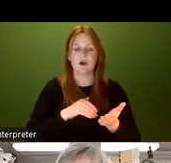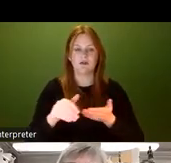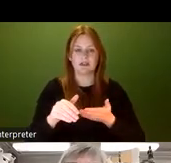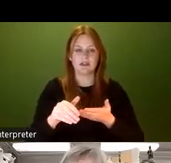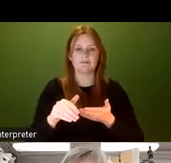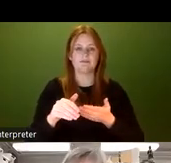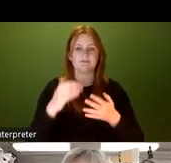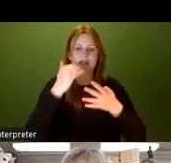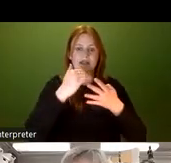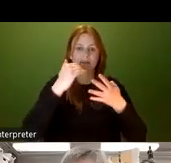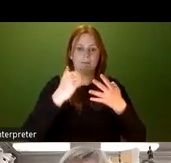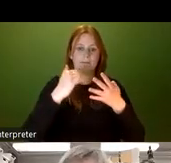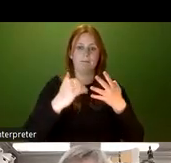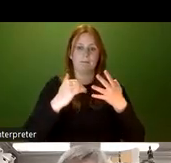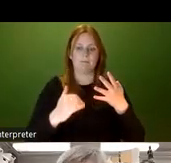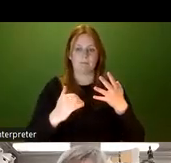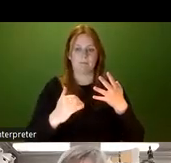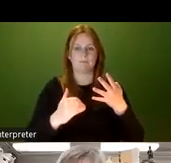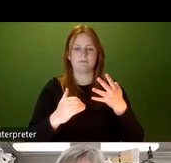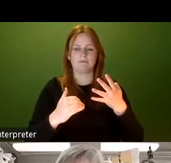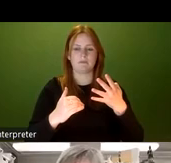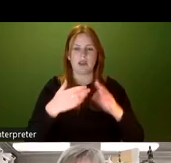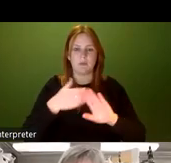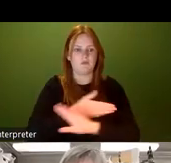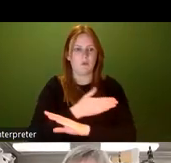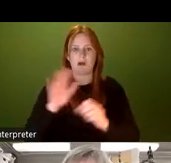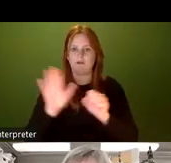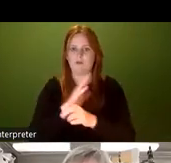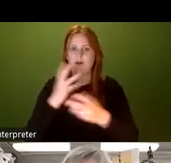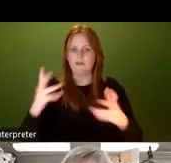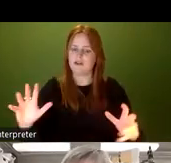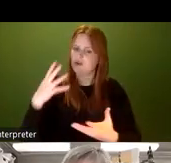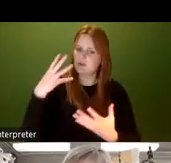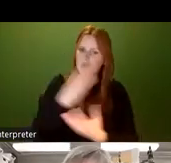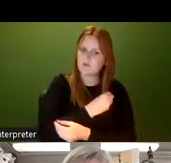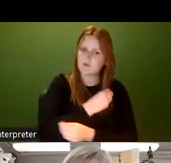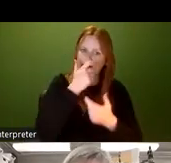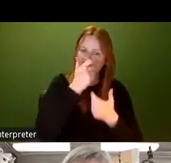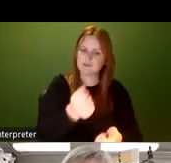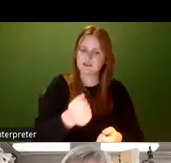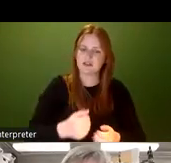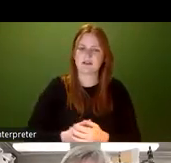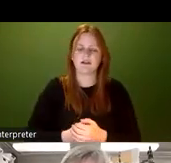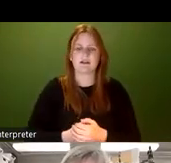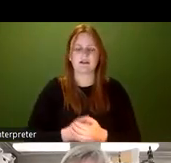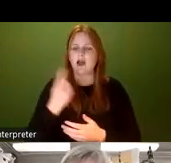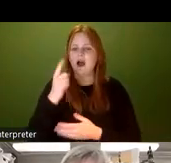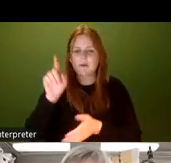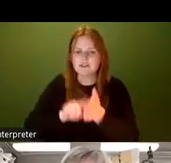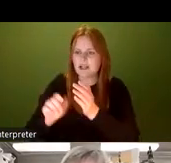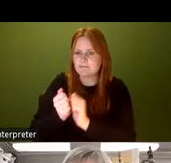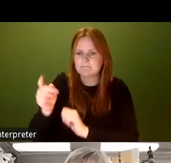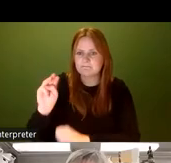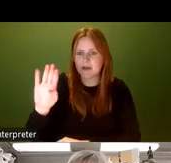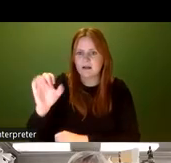way are really beautiful, they're interesting. And I always check with him because, of course, you know,